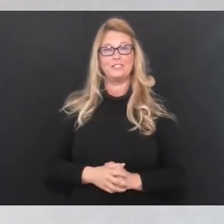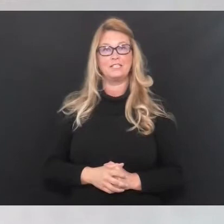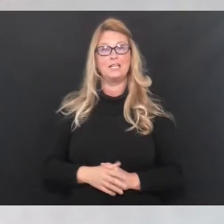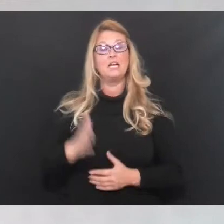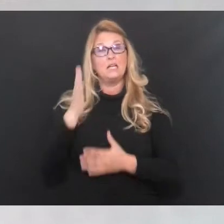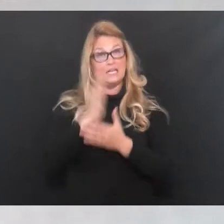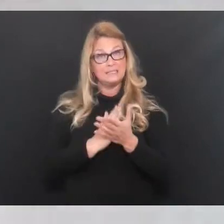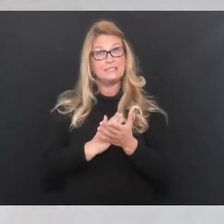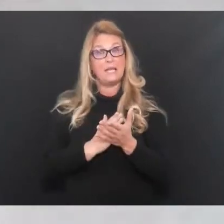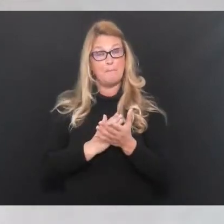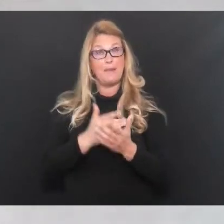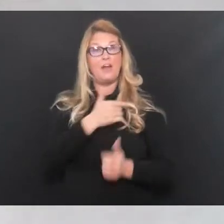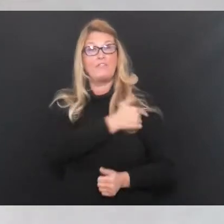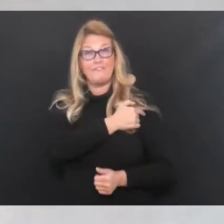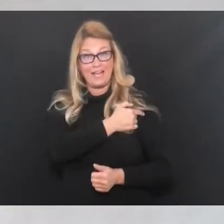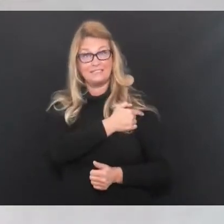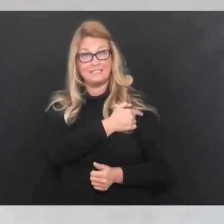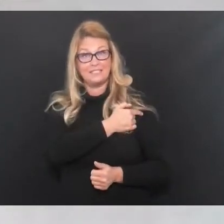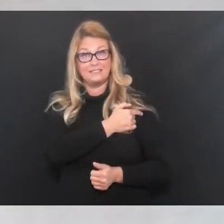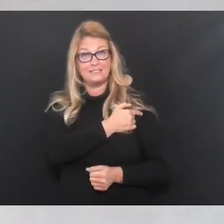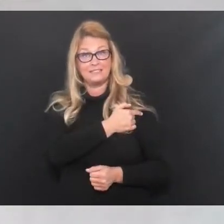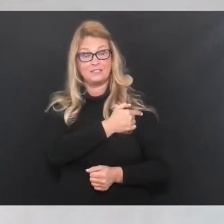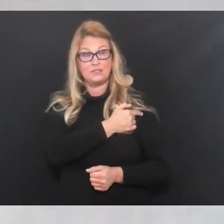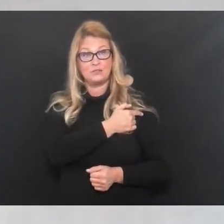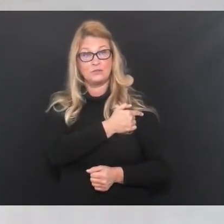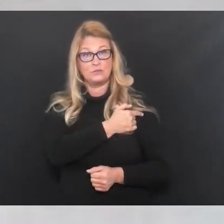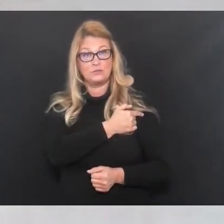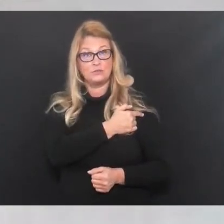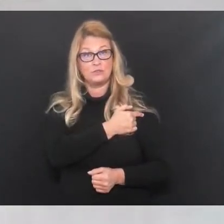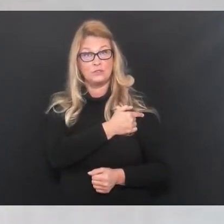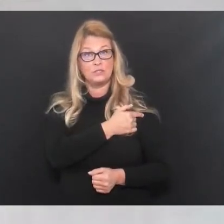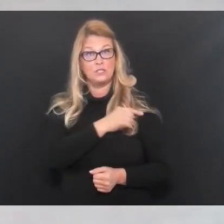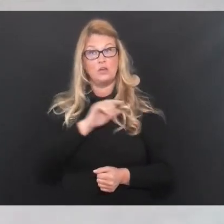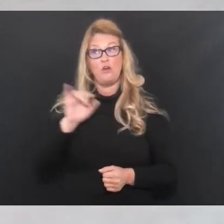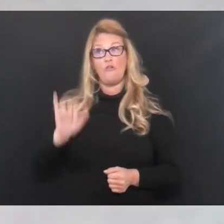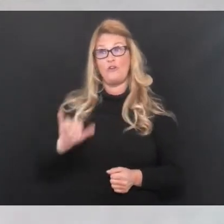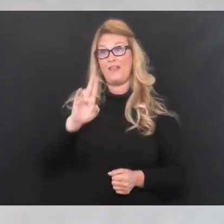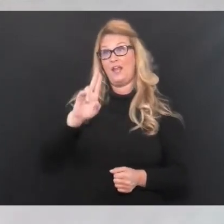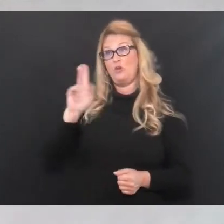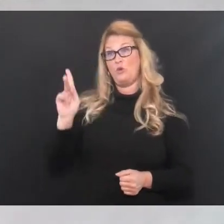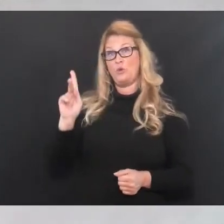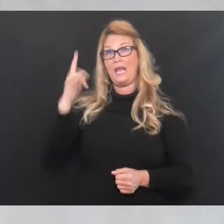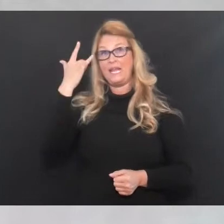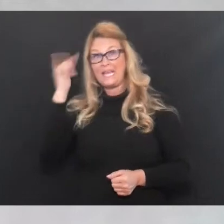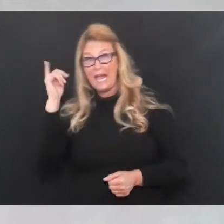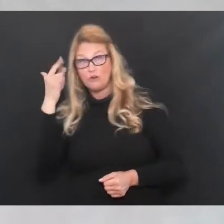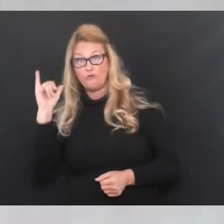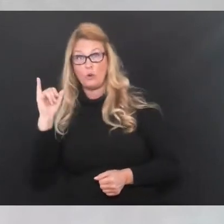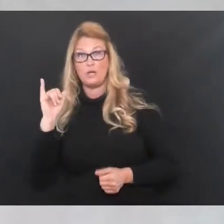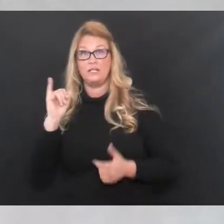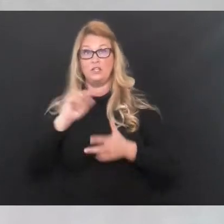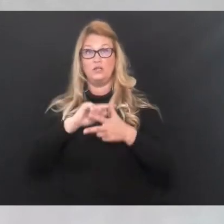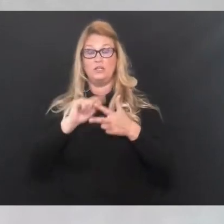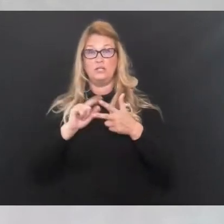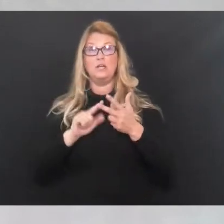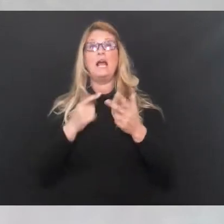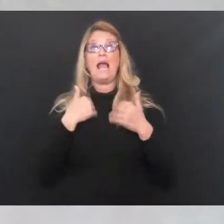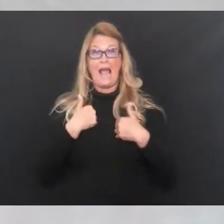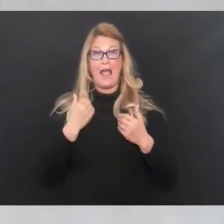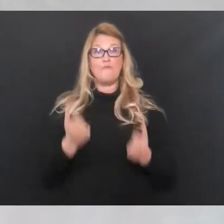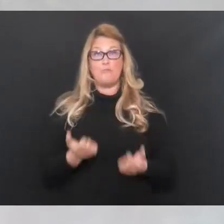of the vaccines, at least for the UK variant and the California variant, do offer some